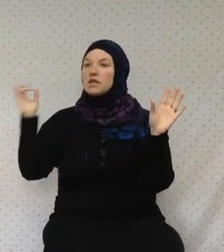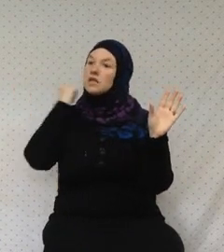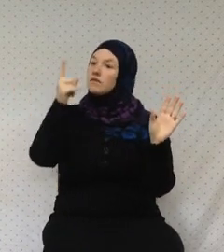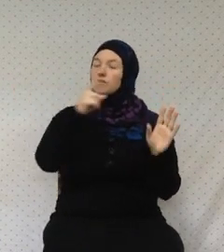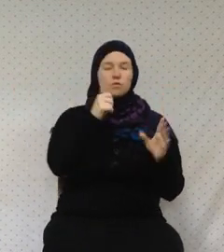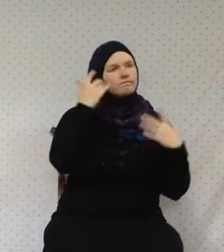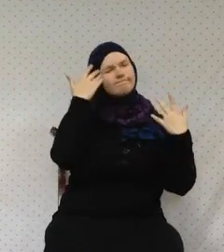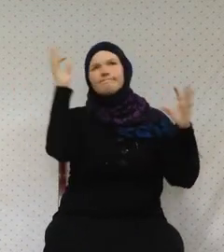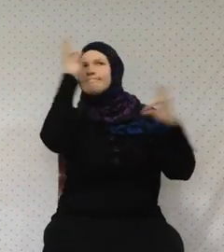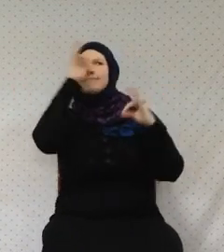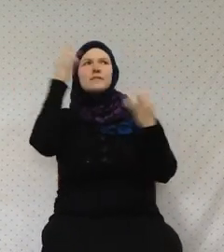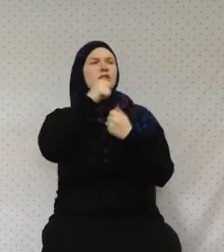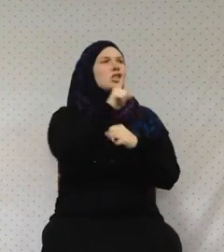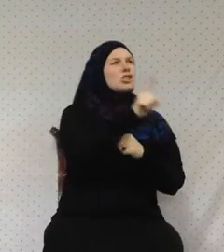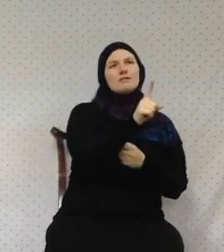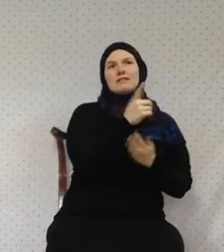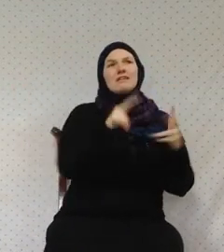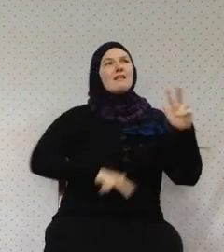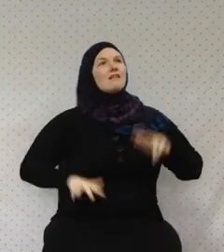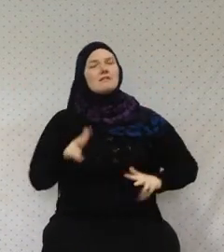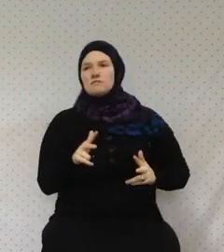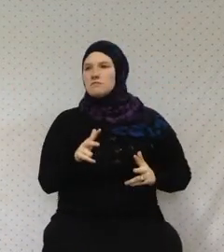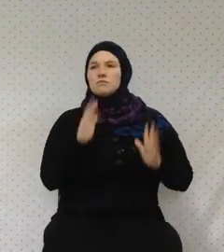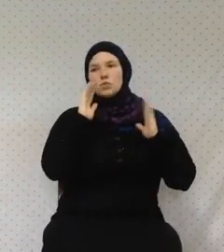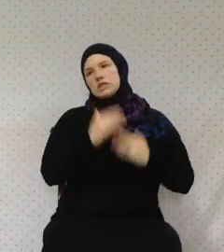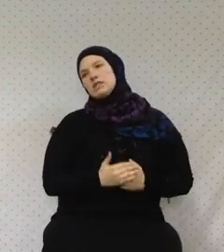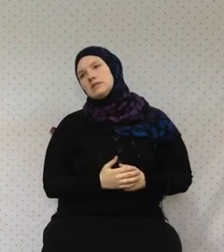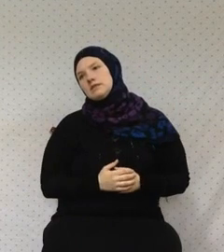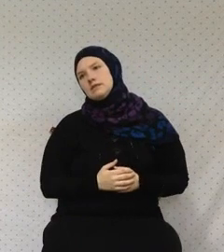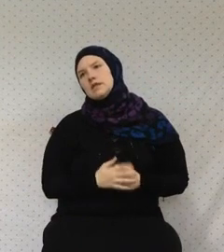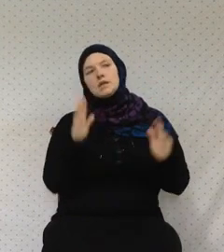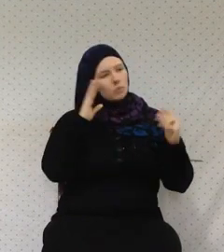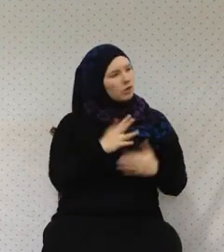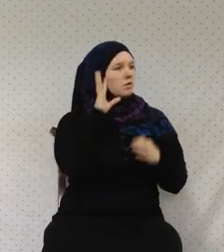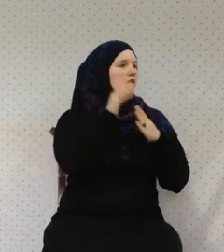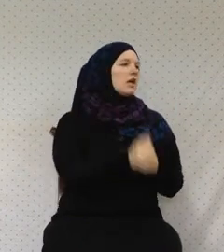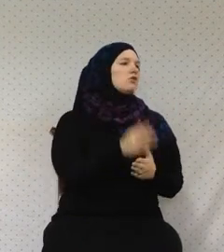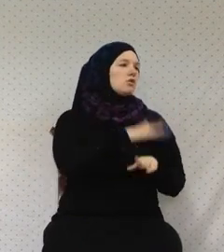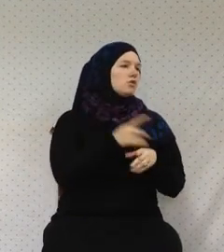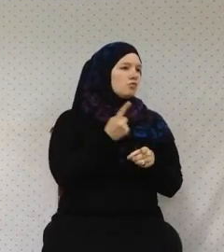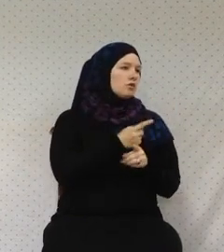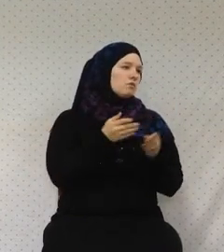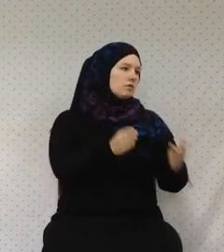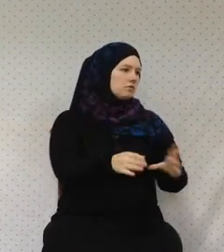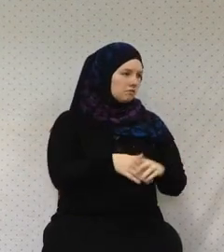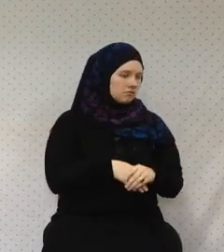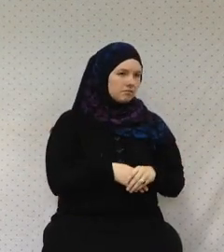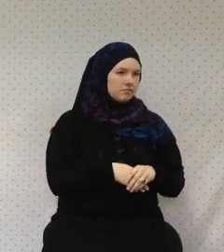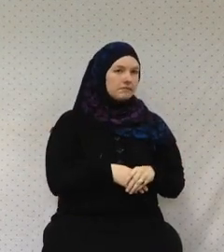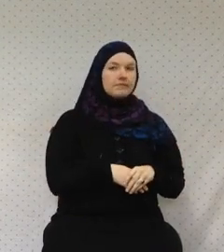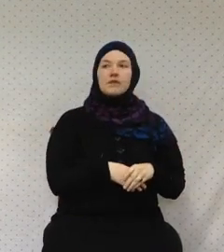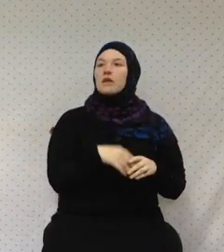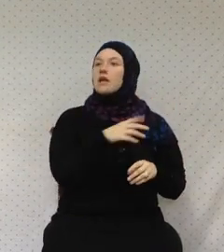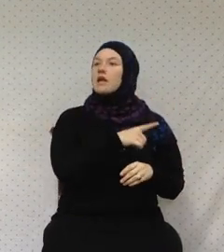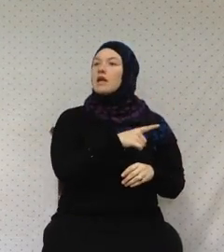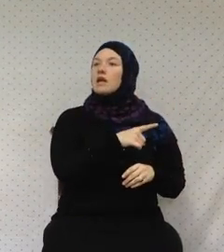capacity. It should show you what is right and distinguish it from what is wrong. And it should